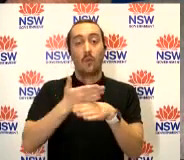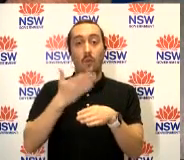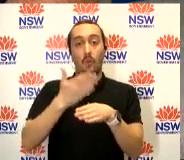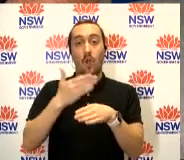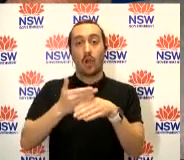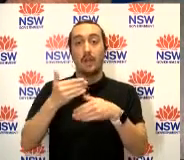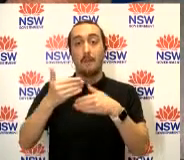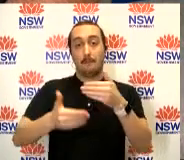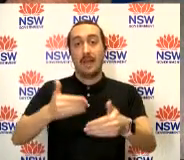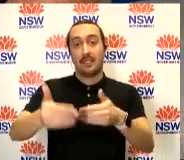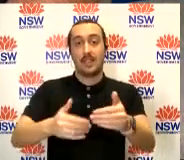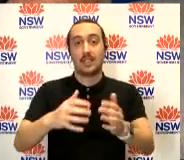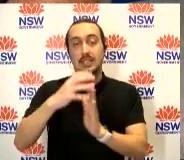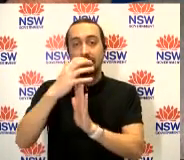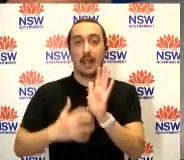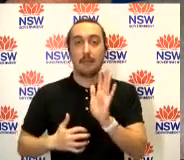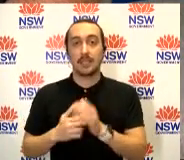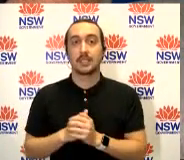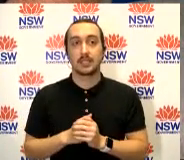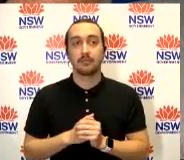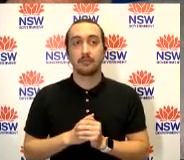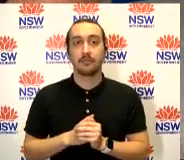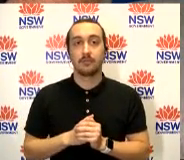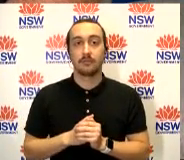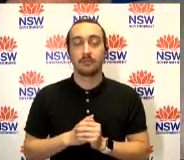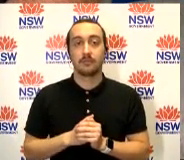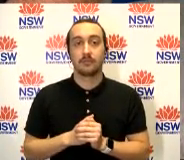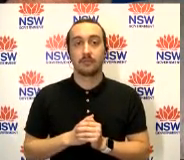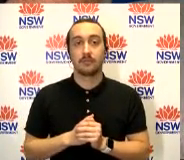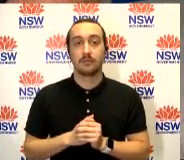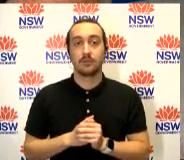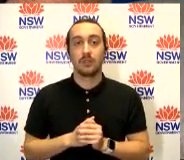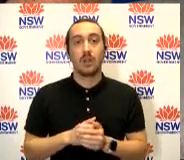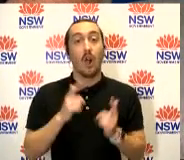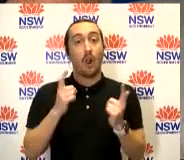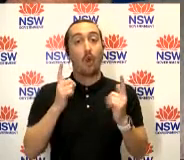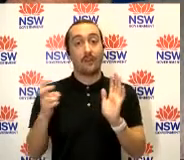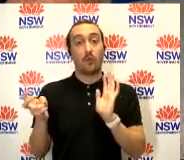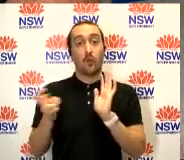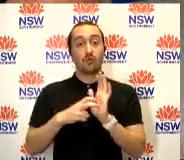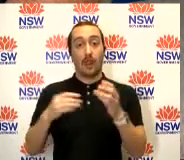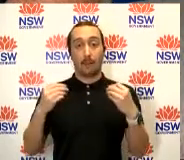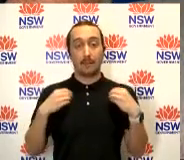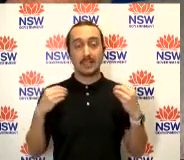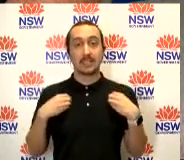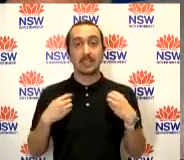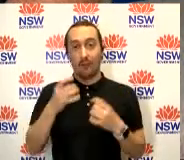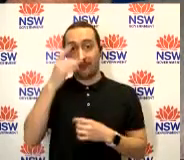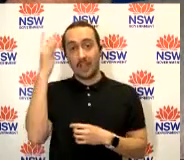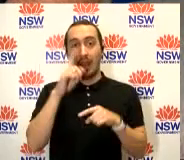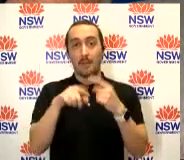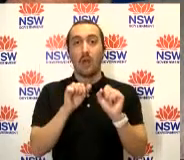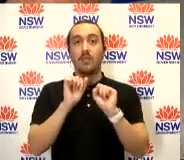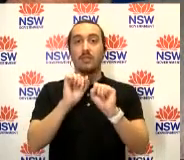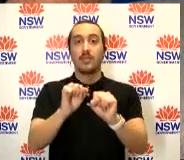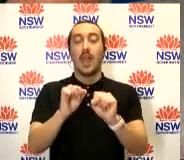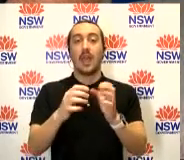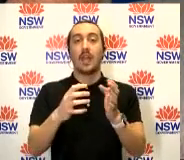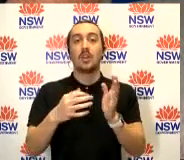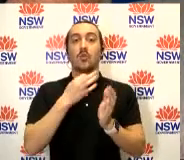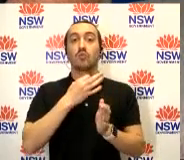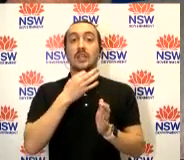where often contractors forget to do this. So it is a consultative risk management tool, so